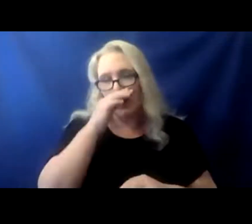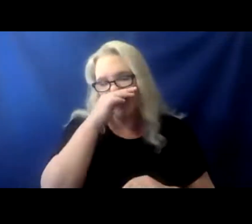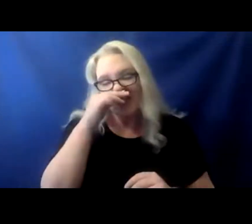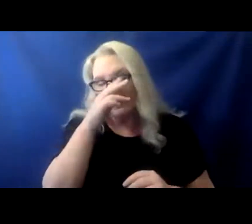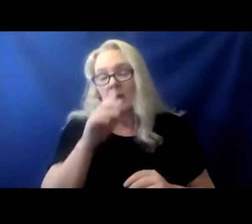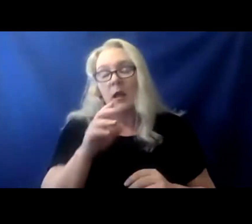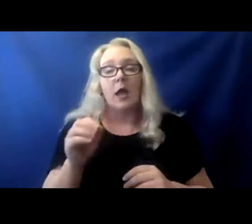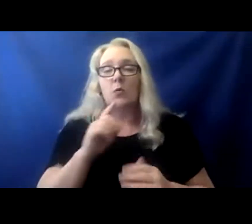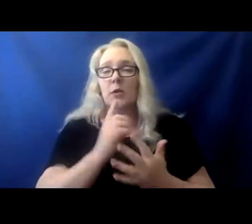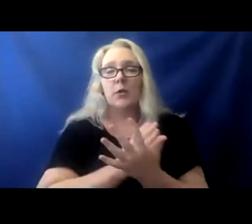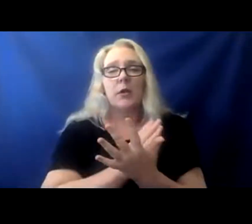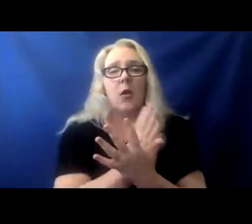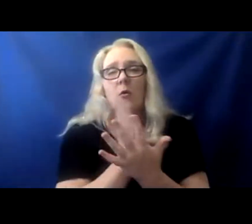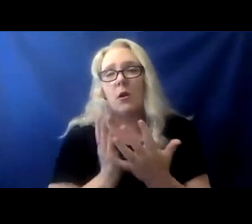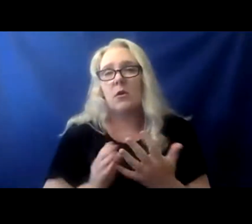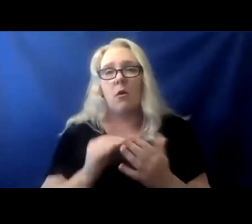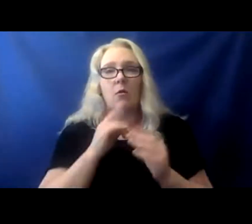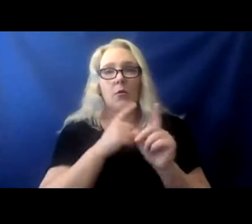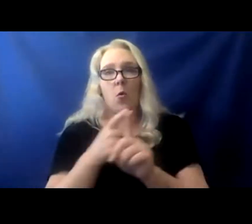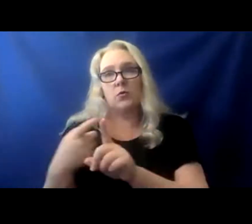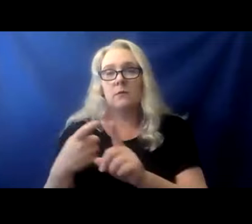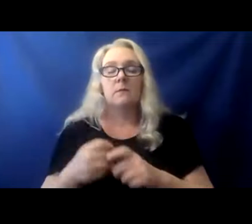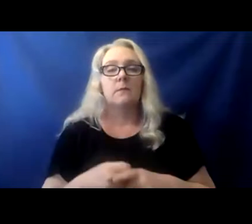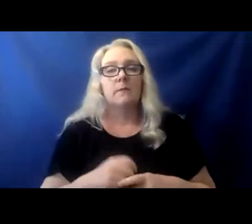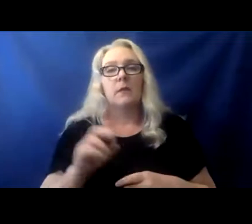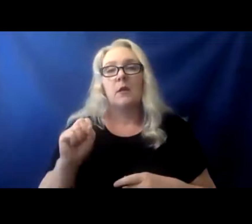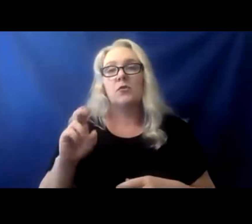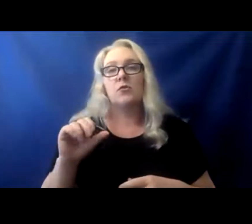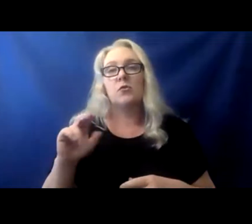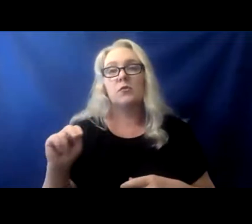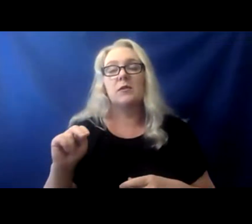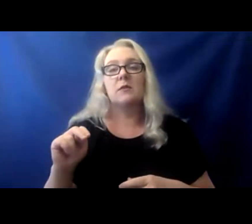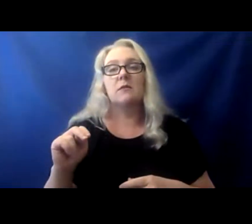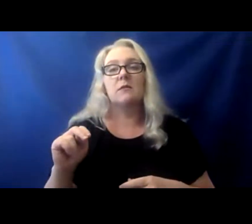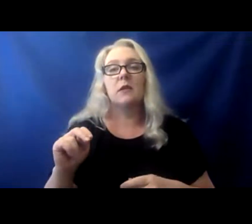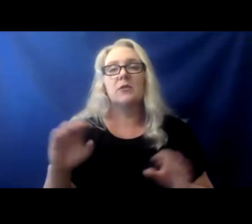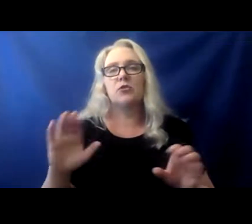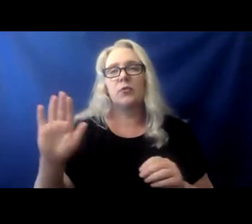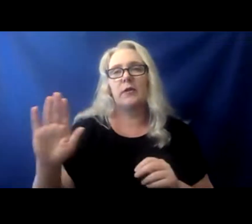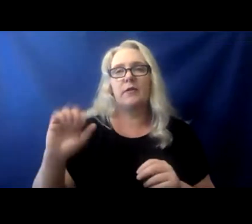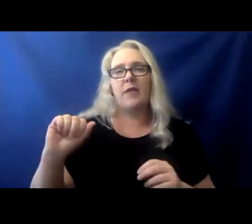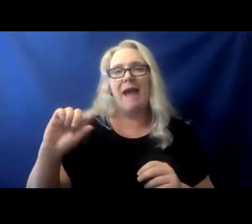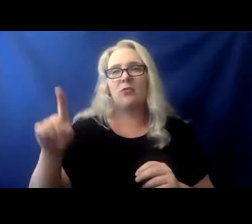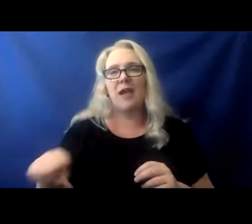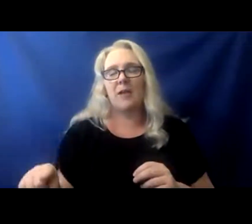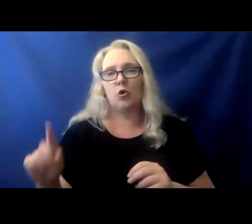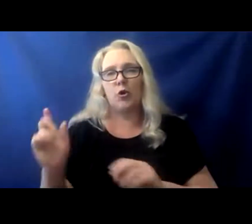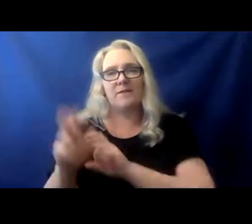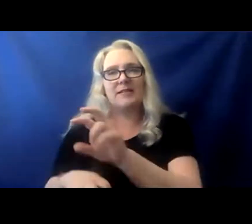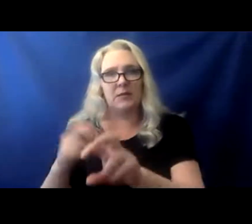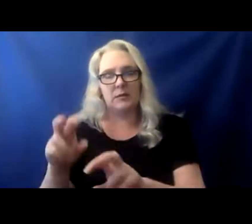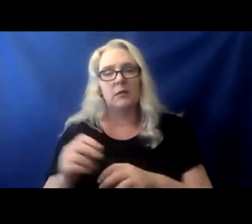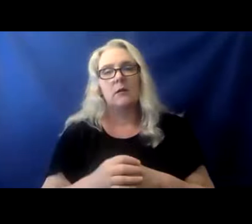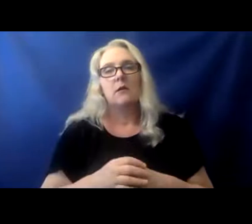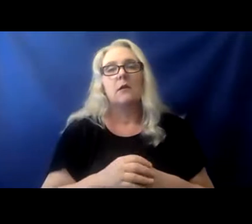of the goals. I know Susan's working on indexing all the Alzheimer's investments. It's quite significant. At our Department of Aging,